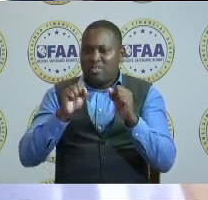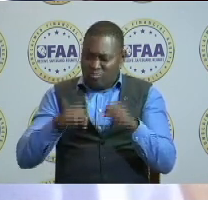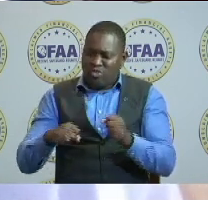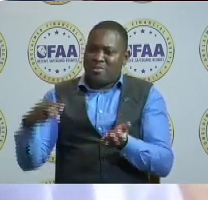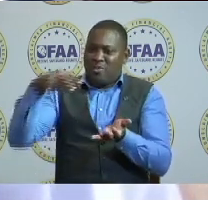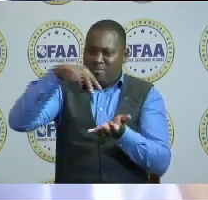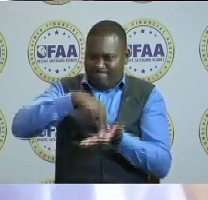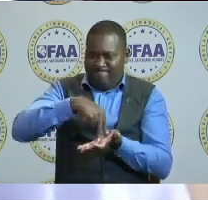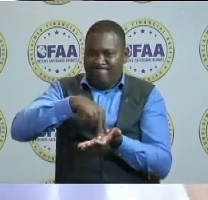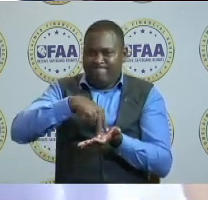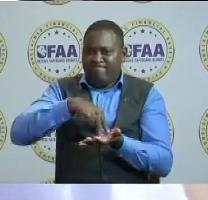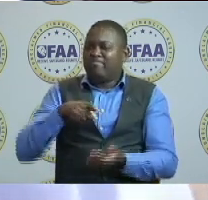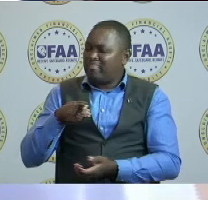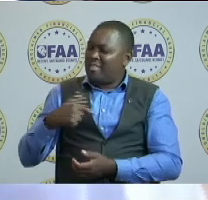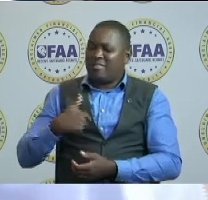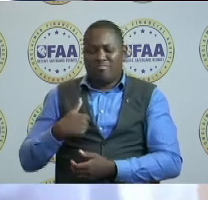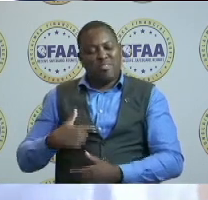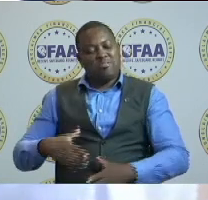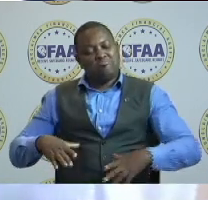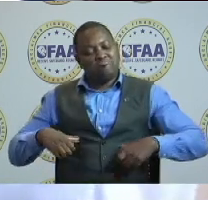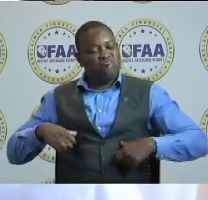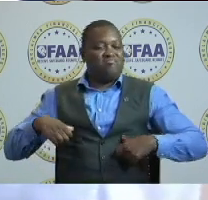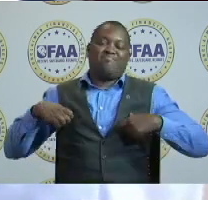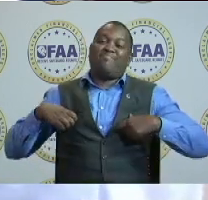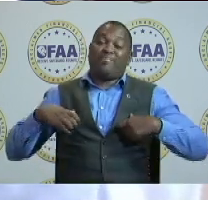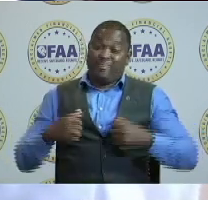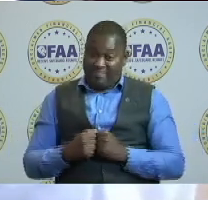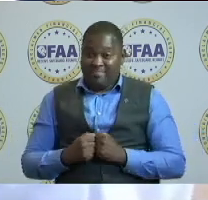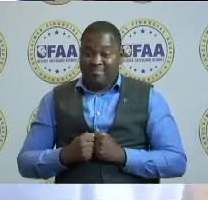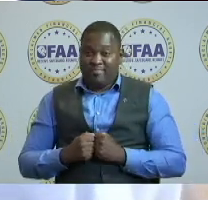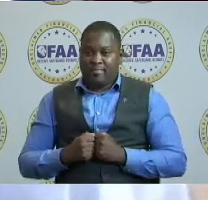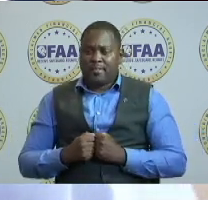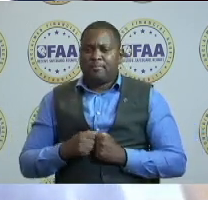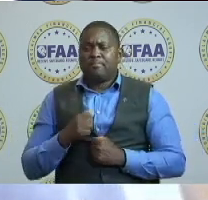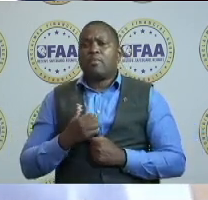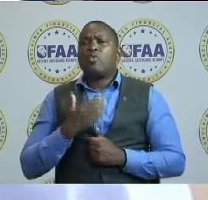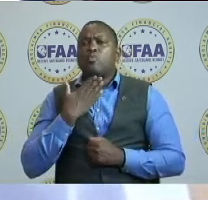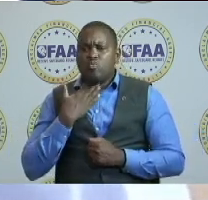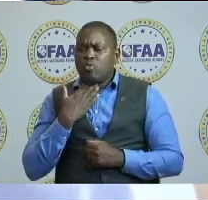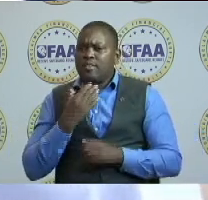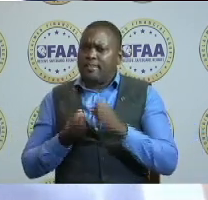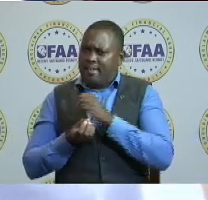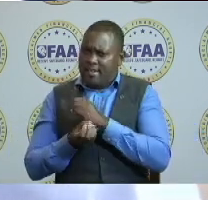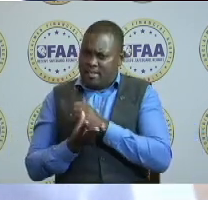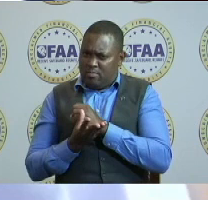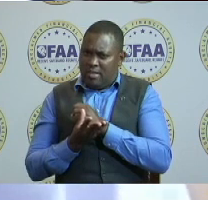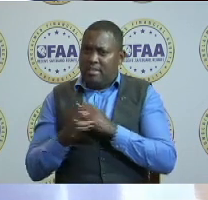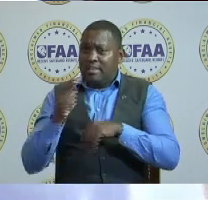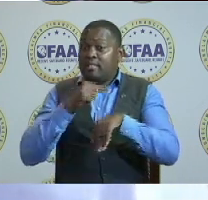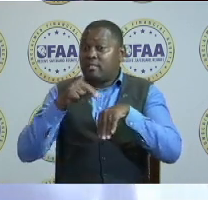feet. So this is also another proud moment for me. And so now let me make some brief remarks on the national